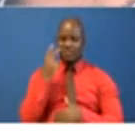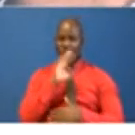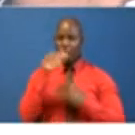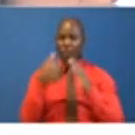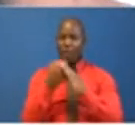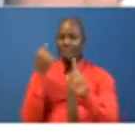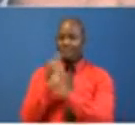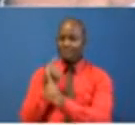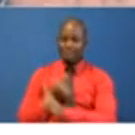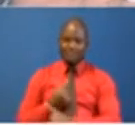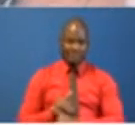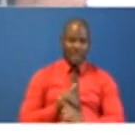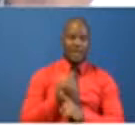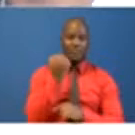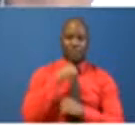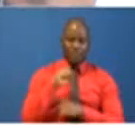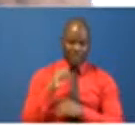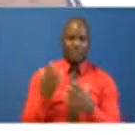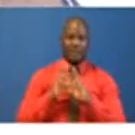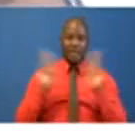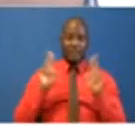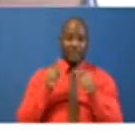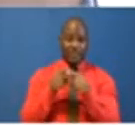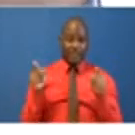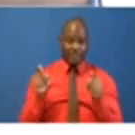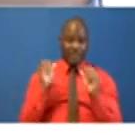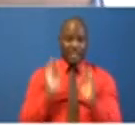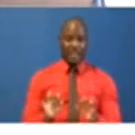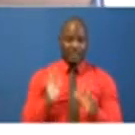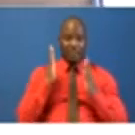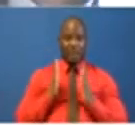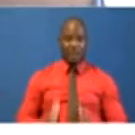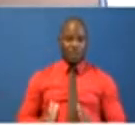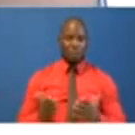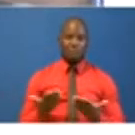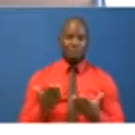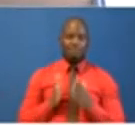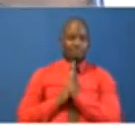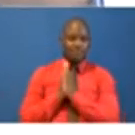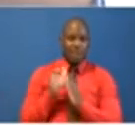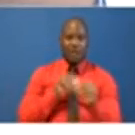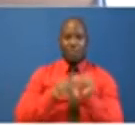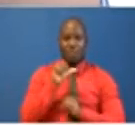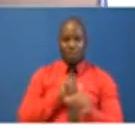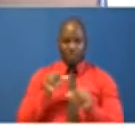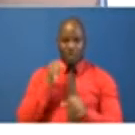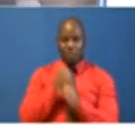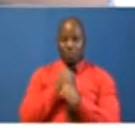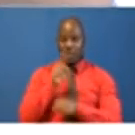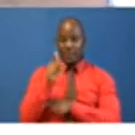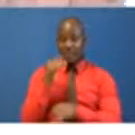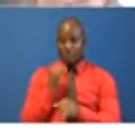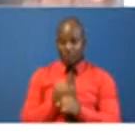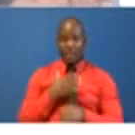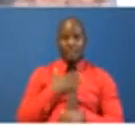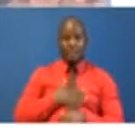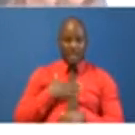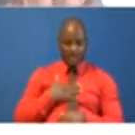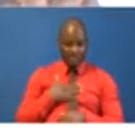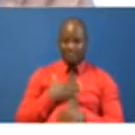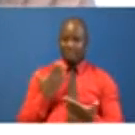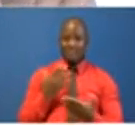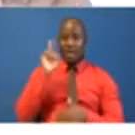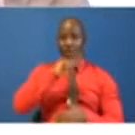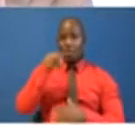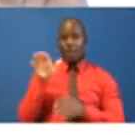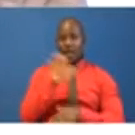manner of abuses should be ready for it so if you're not somebody who is passionate about about doing this job please you're in the wrong